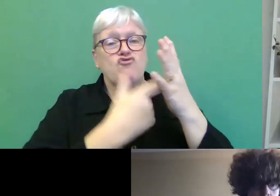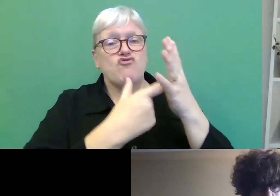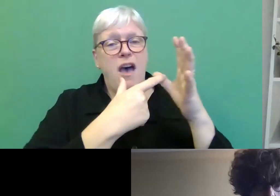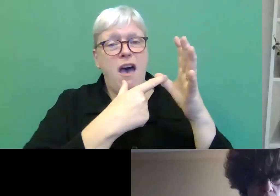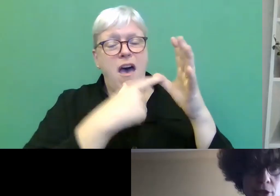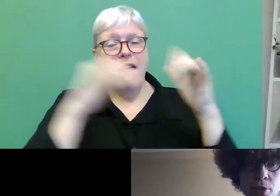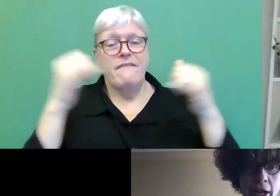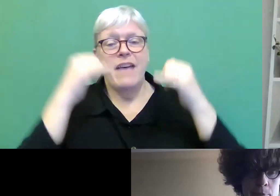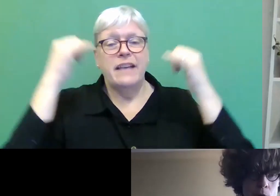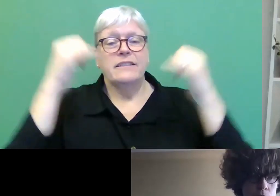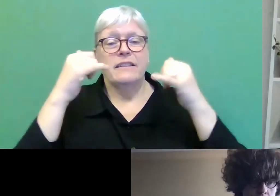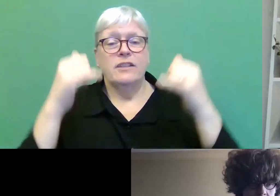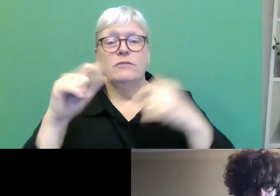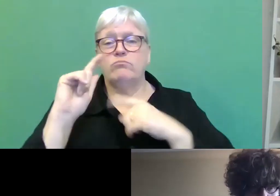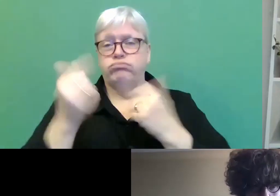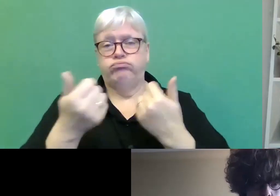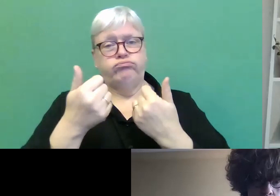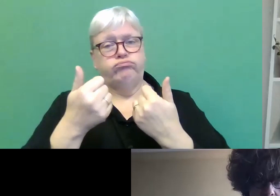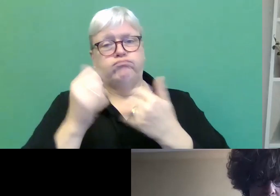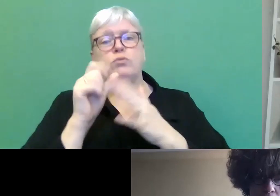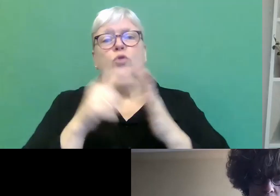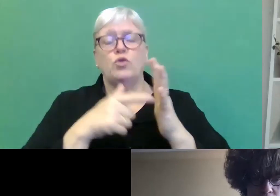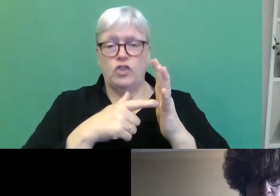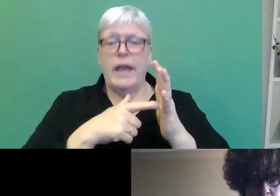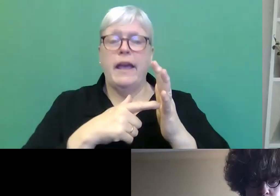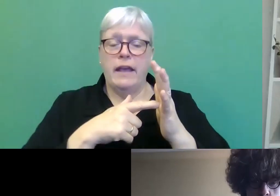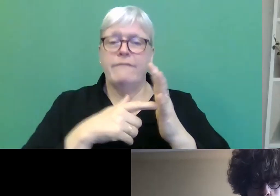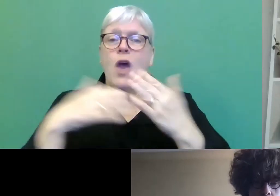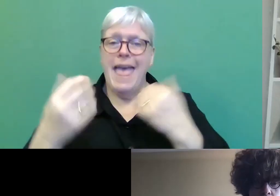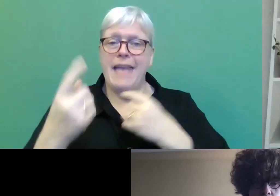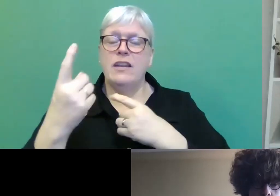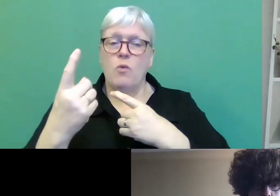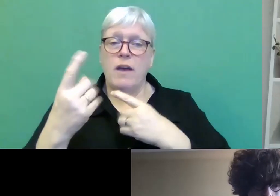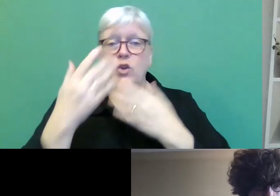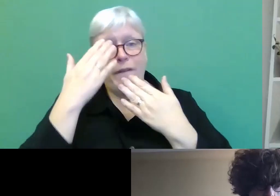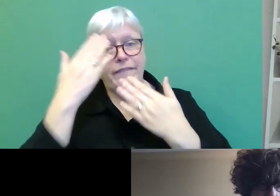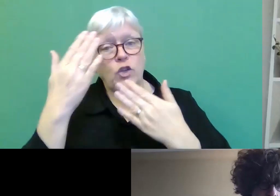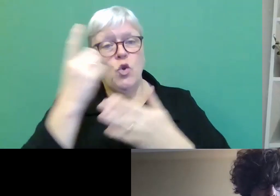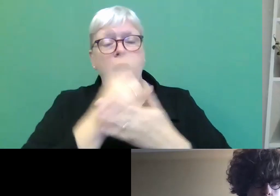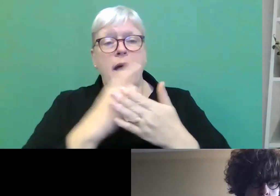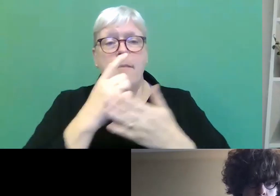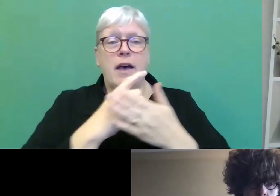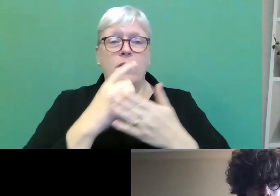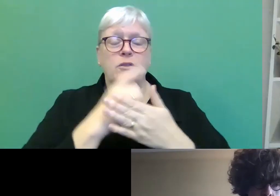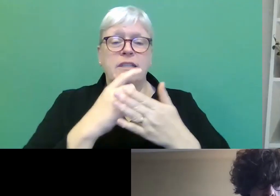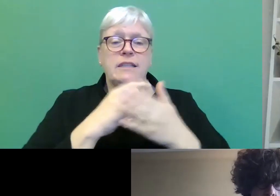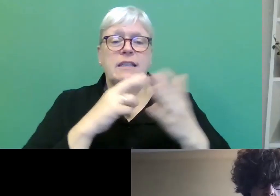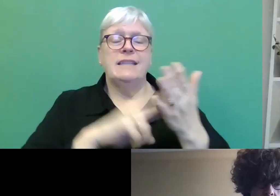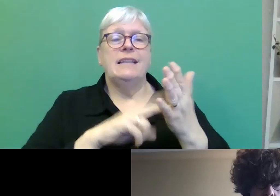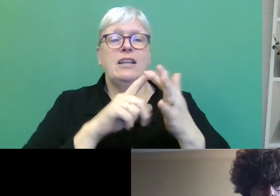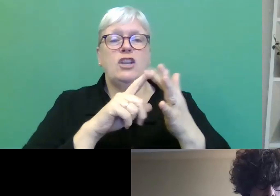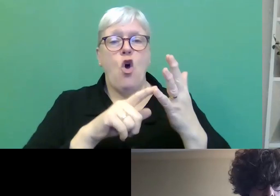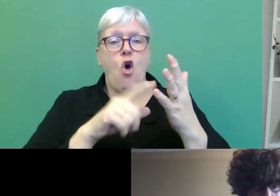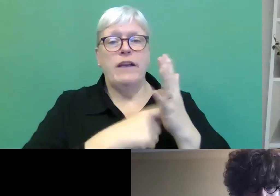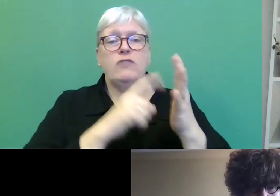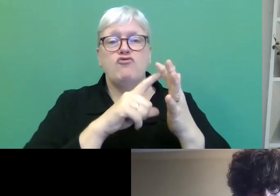Yeah, Spectra was a great project for anyone that doesn't know about it, where Noiriki got to choose